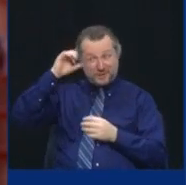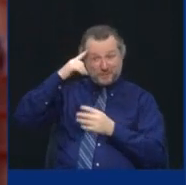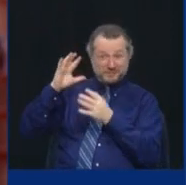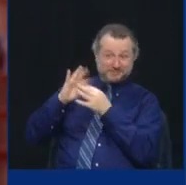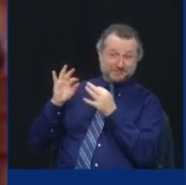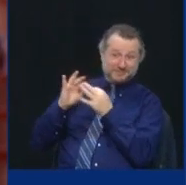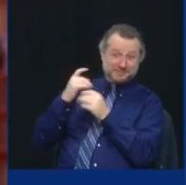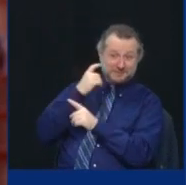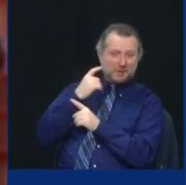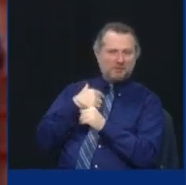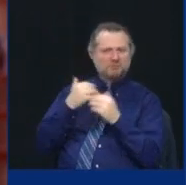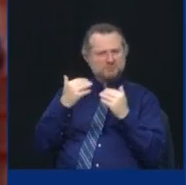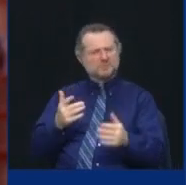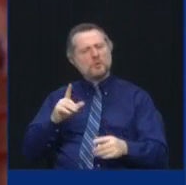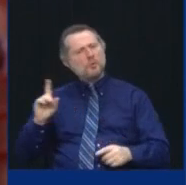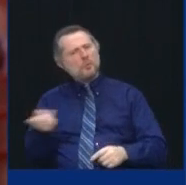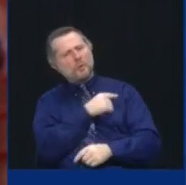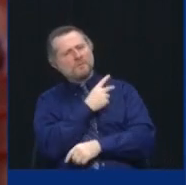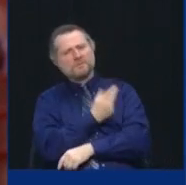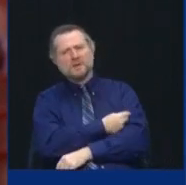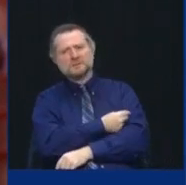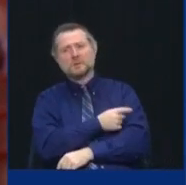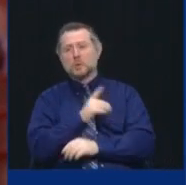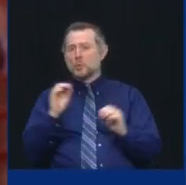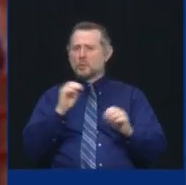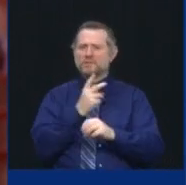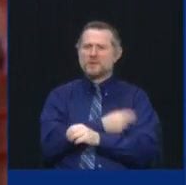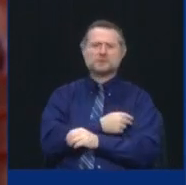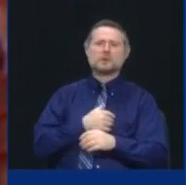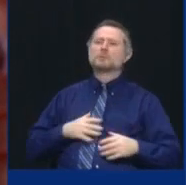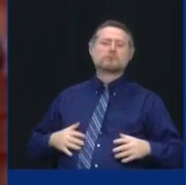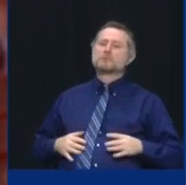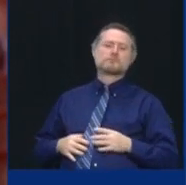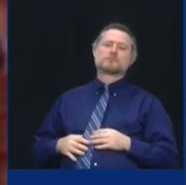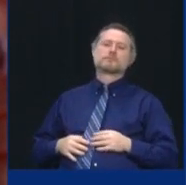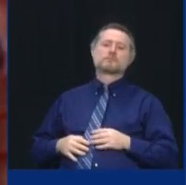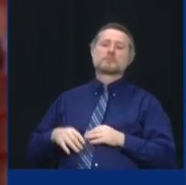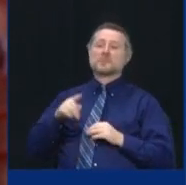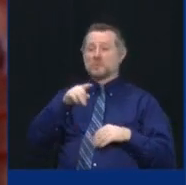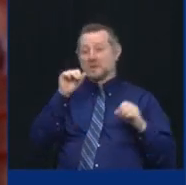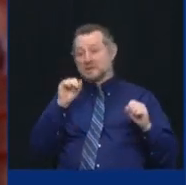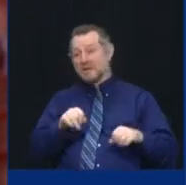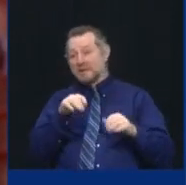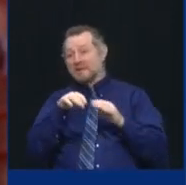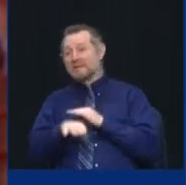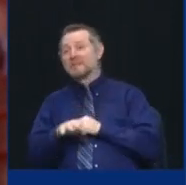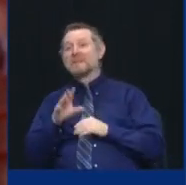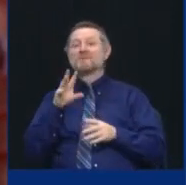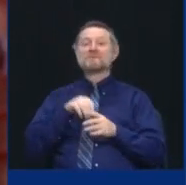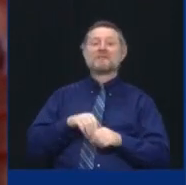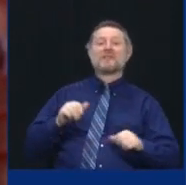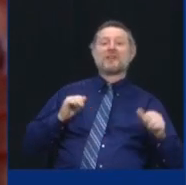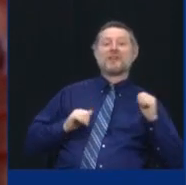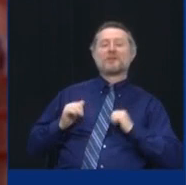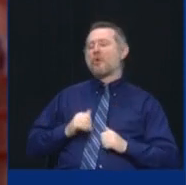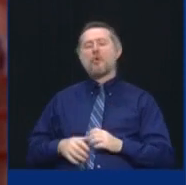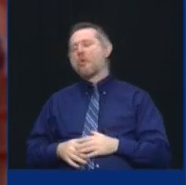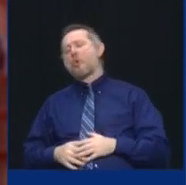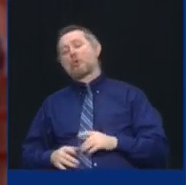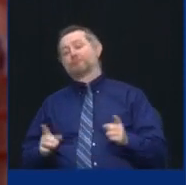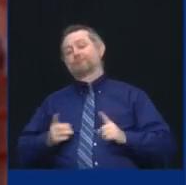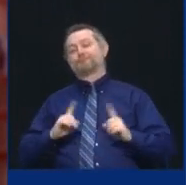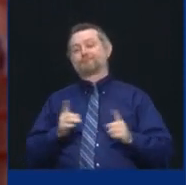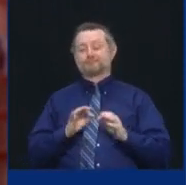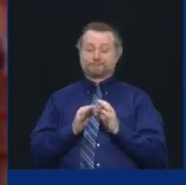get vaccinated. Because if you don't get vaccinated, your chances of going to participate in this great summer are going